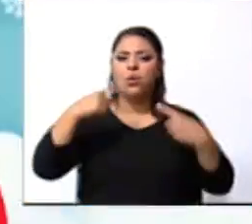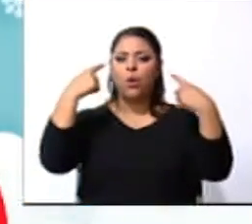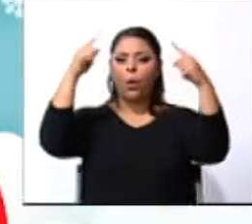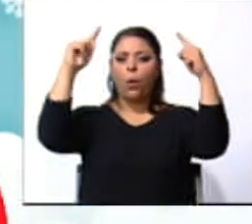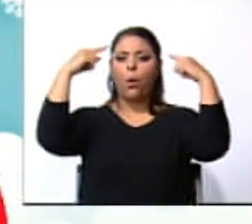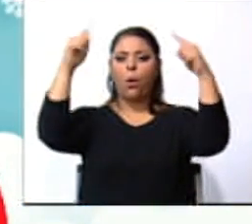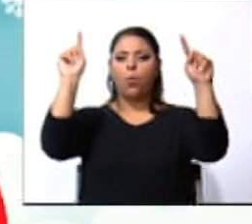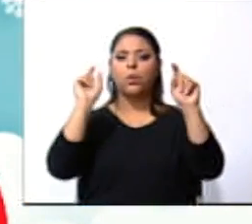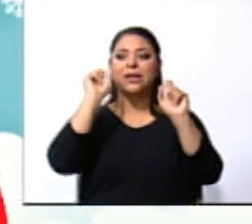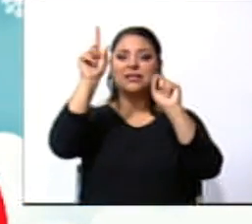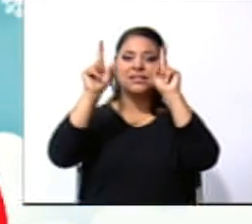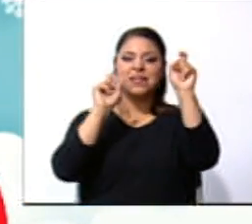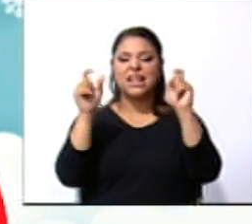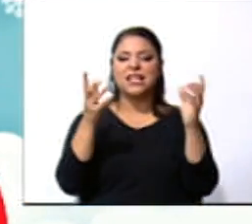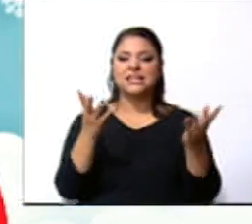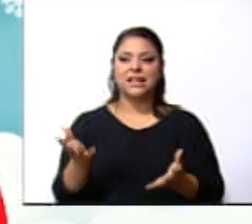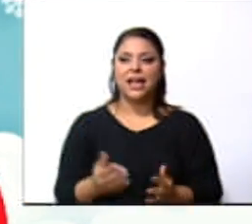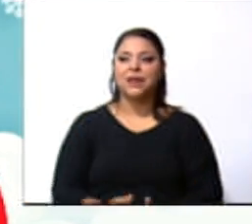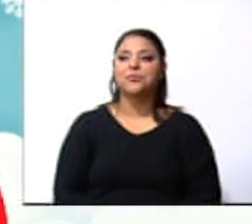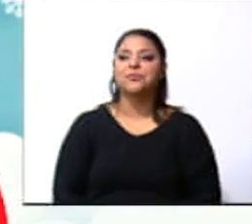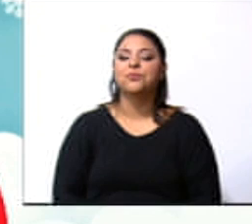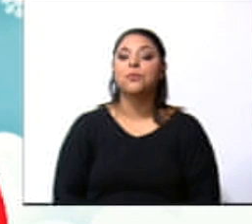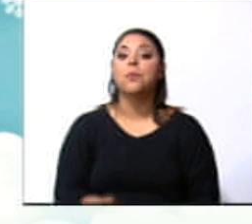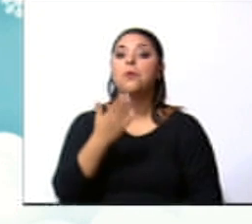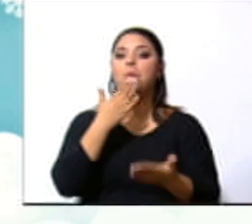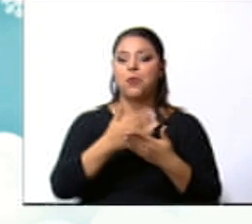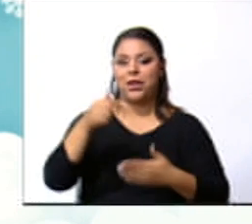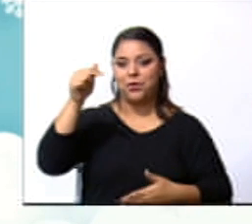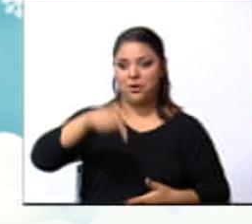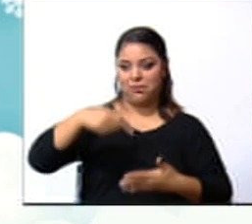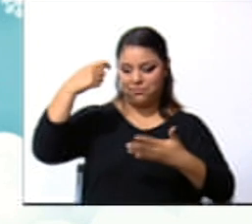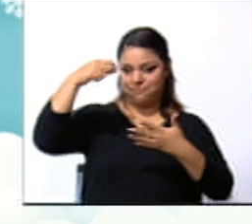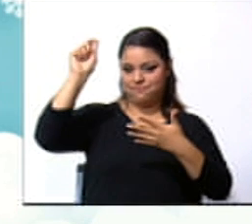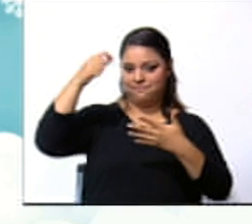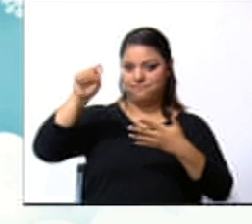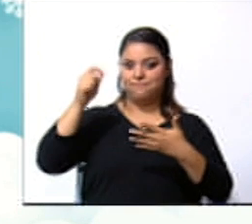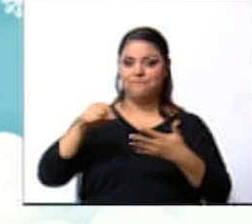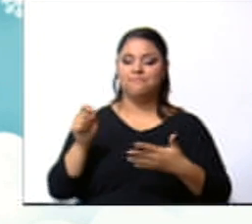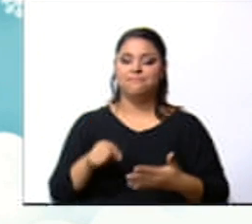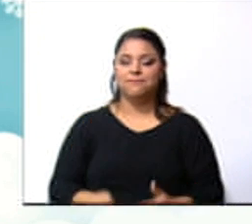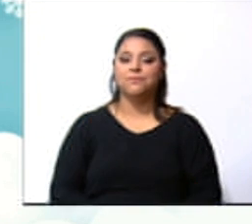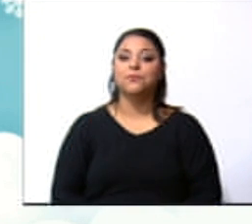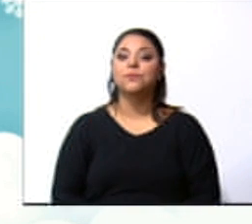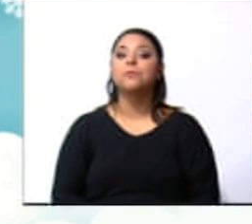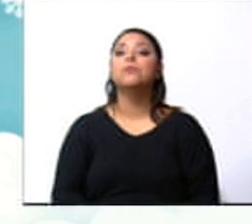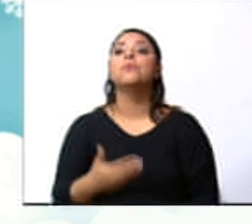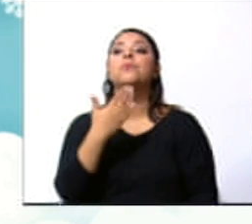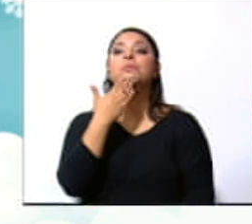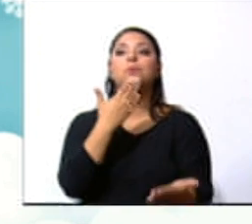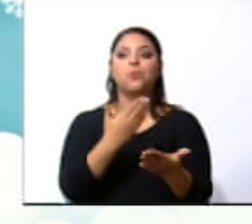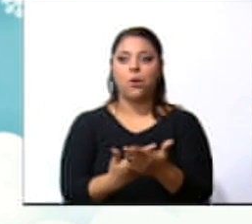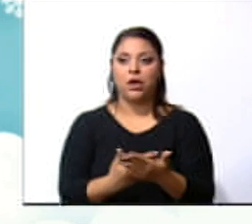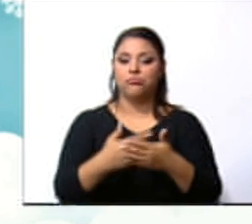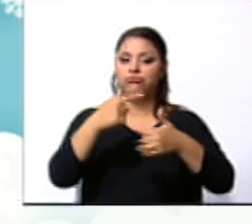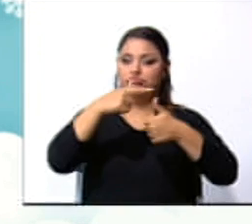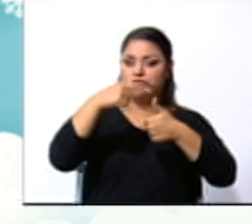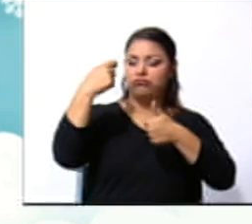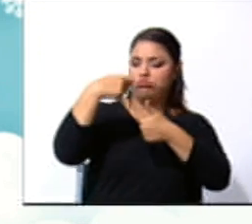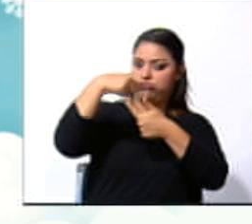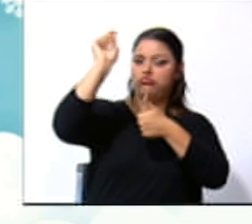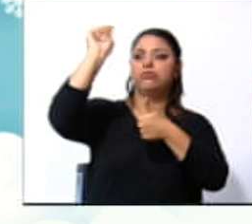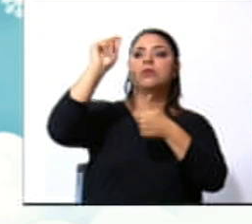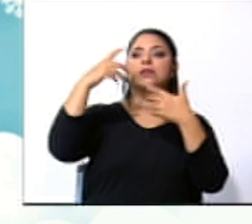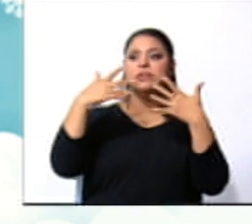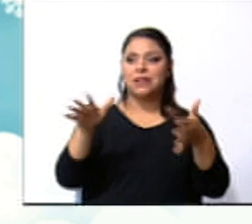see. Okay, let's have our self-evaluation. So we talked about a familiar topic